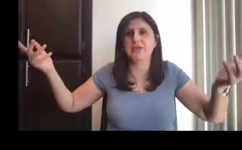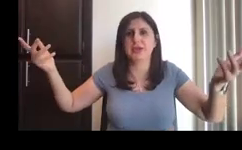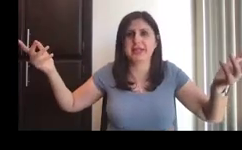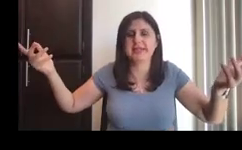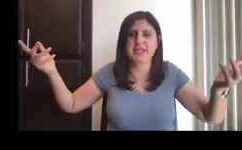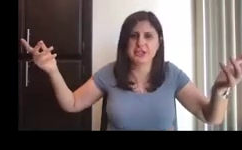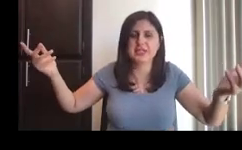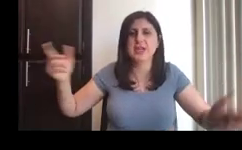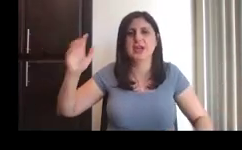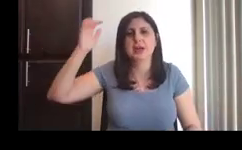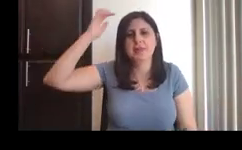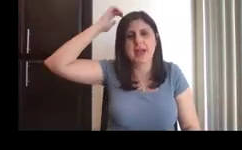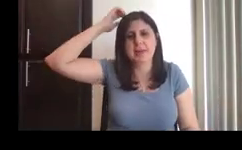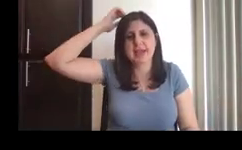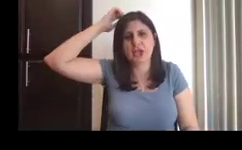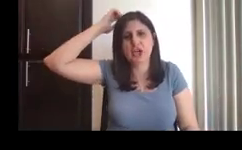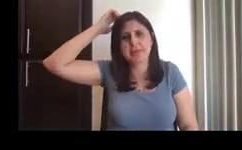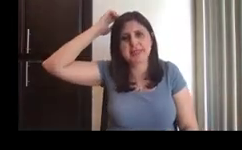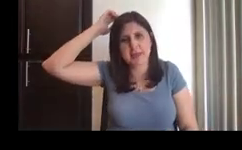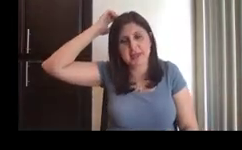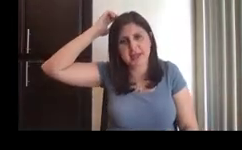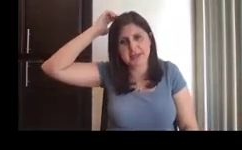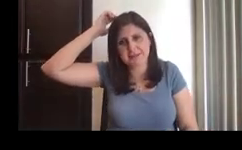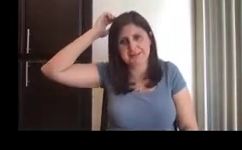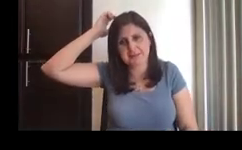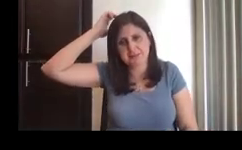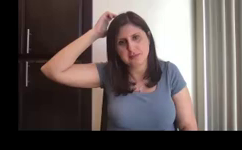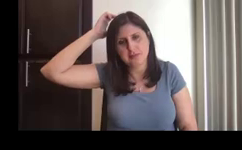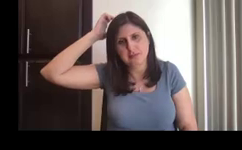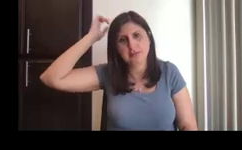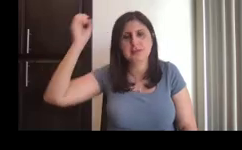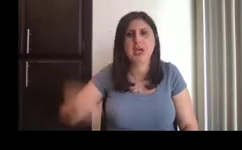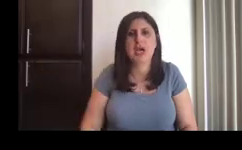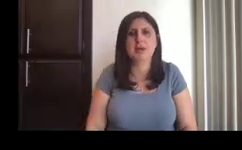well known. Everyone knows Los Angeles. But again, it could mean something else.